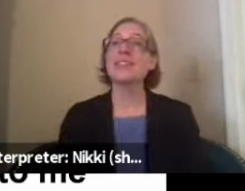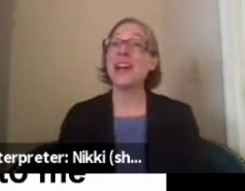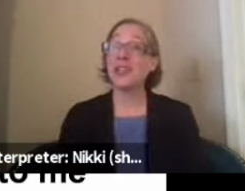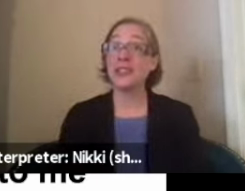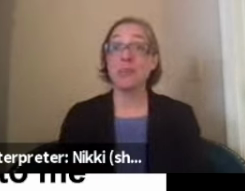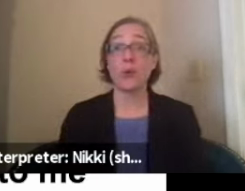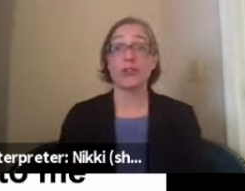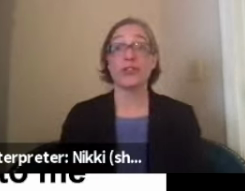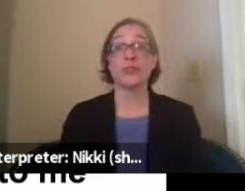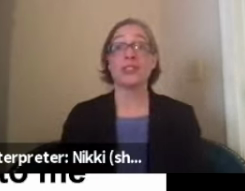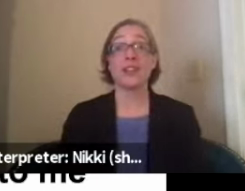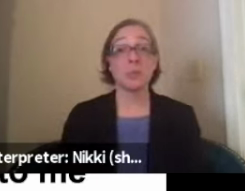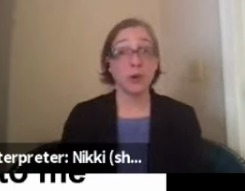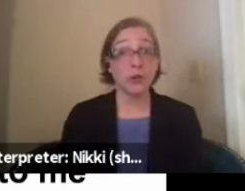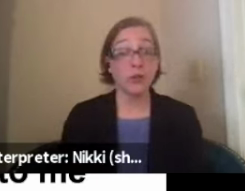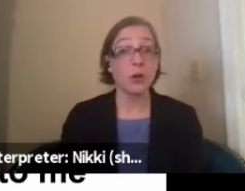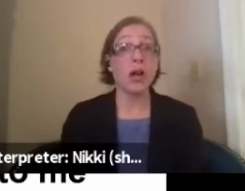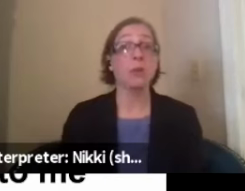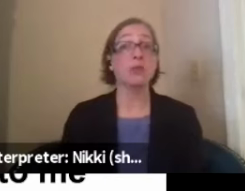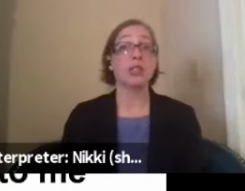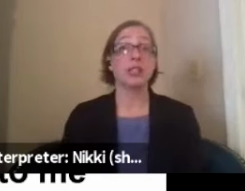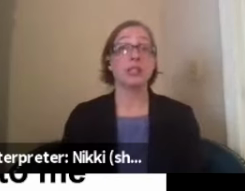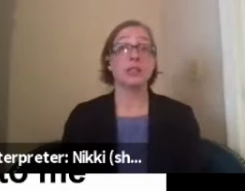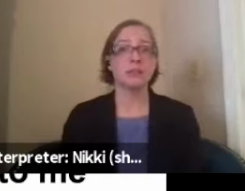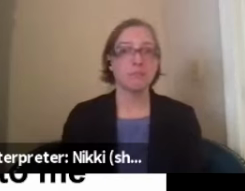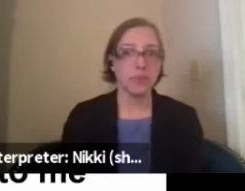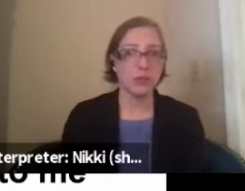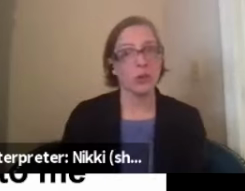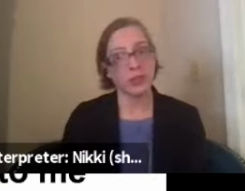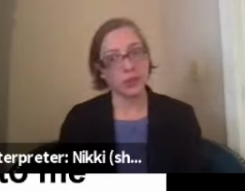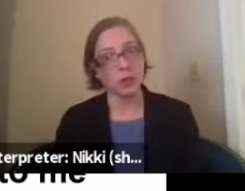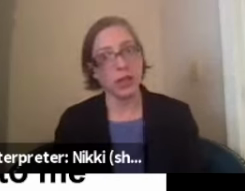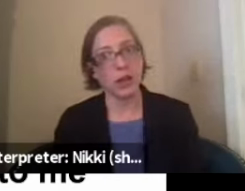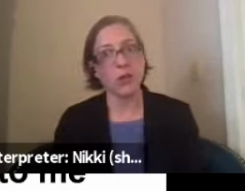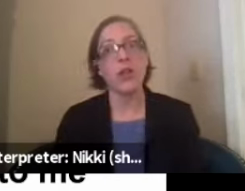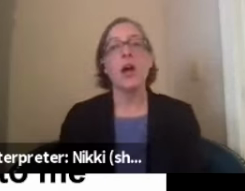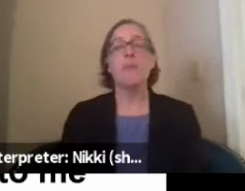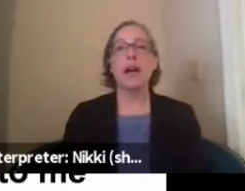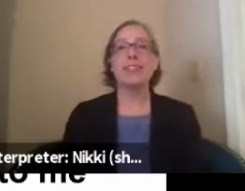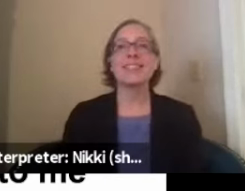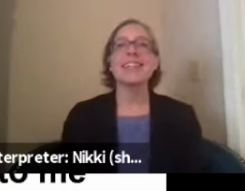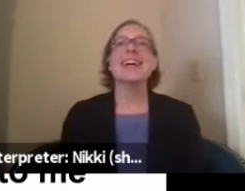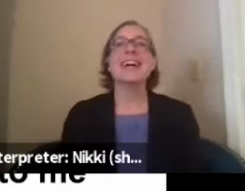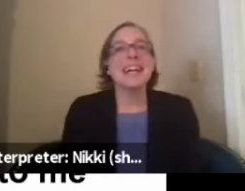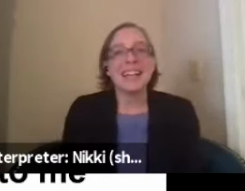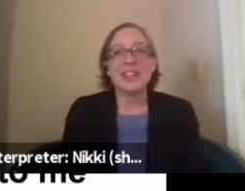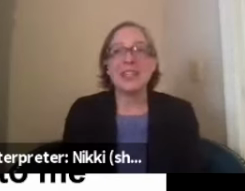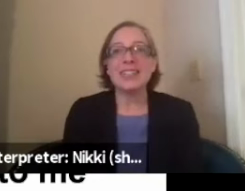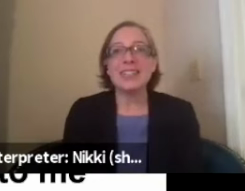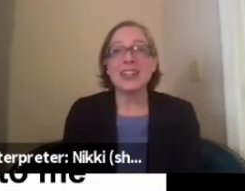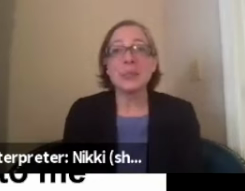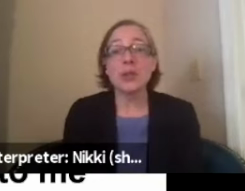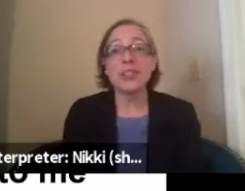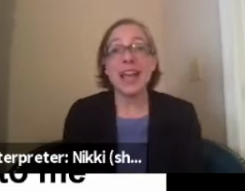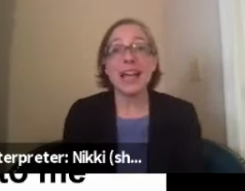So it's not just important to discuss birth control options, mental or sexual health, but You need